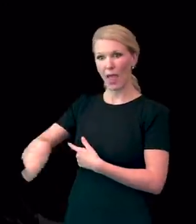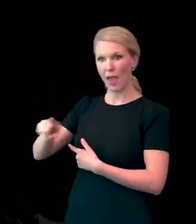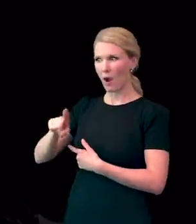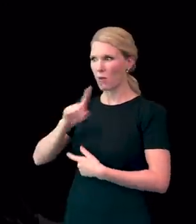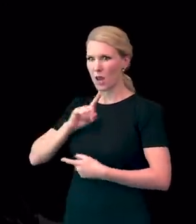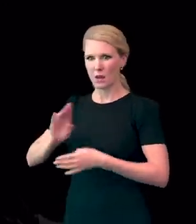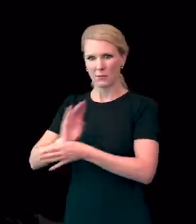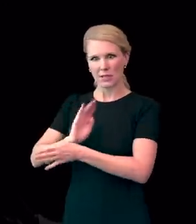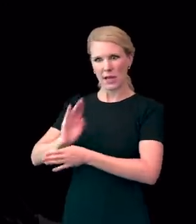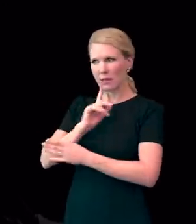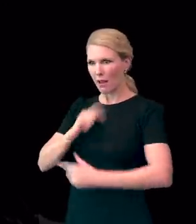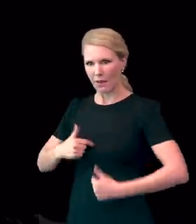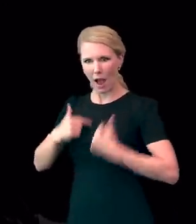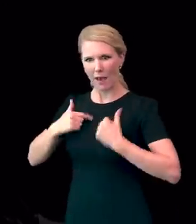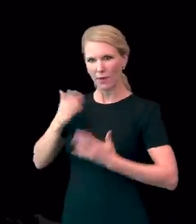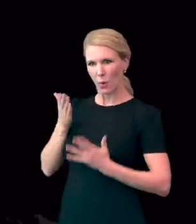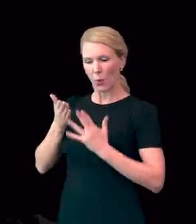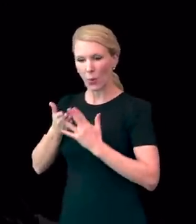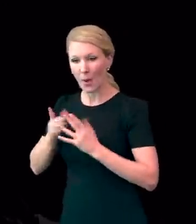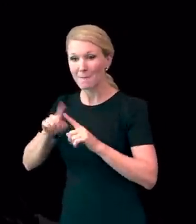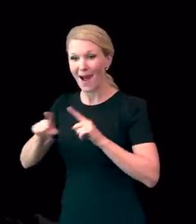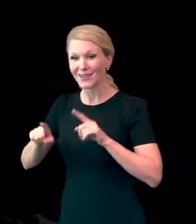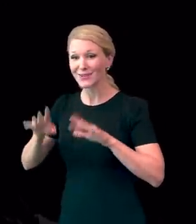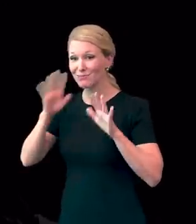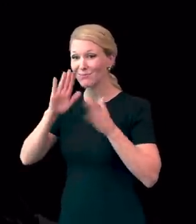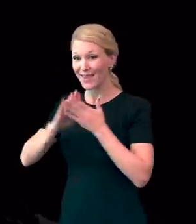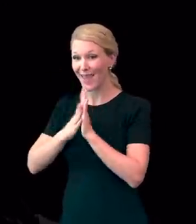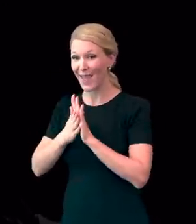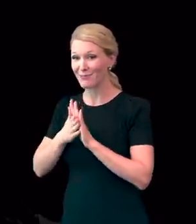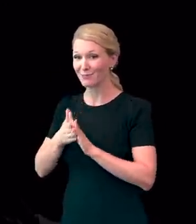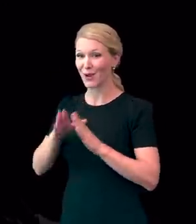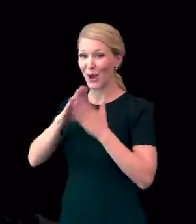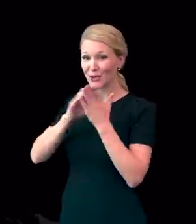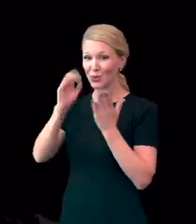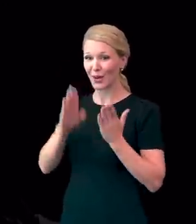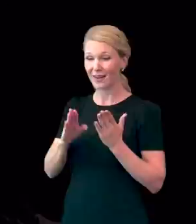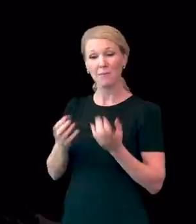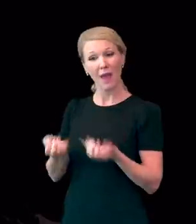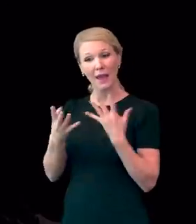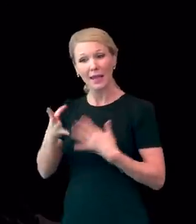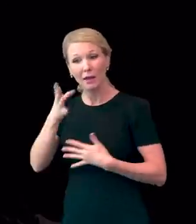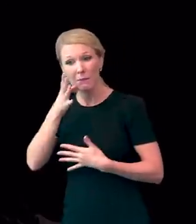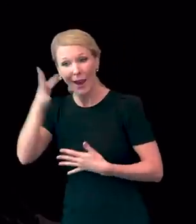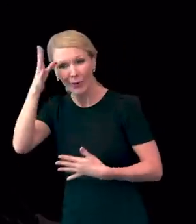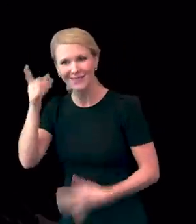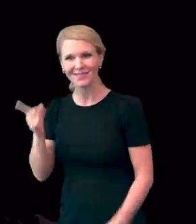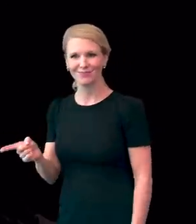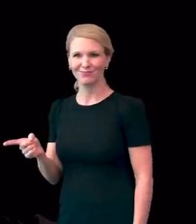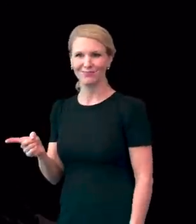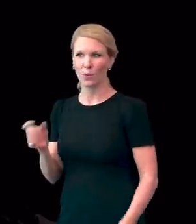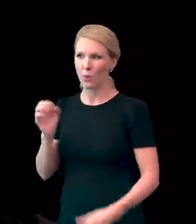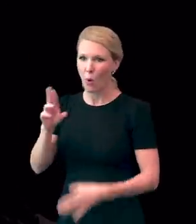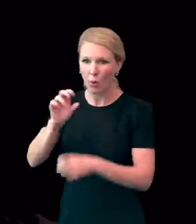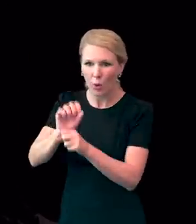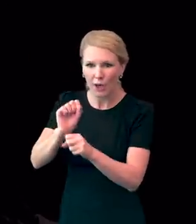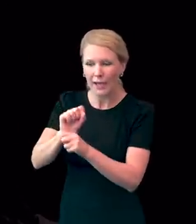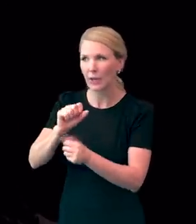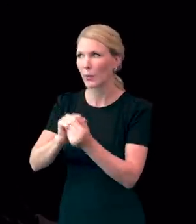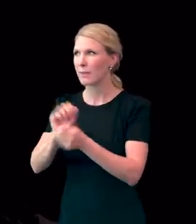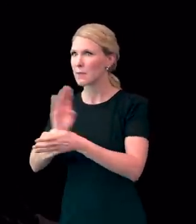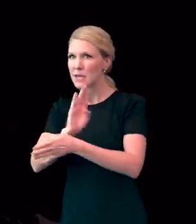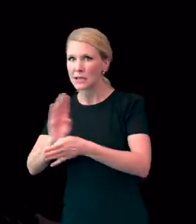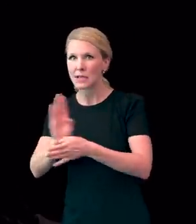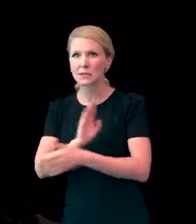chosen to pursue higher education. Many of our students are parents and work full-time jobs. Some have been working with the public in businesses, hospitals, and as